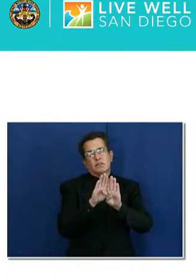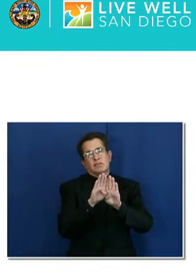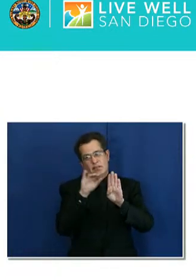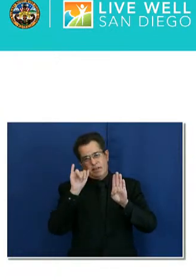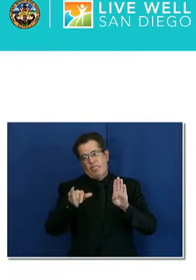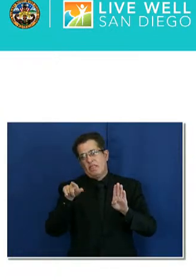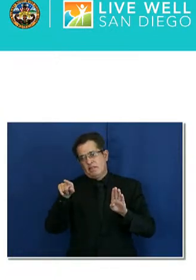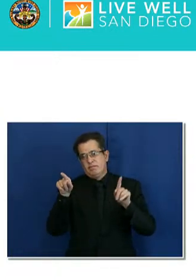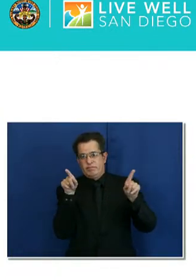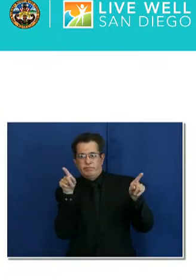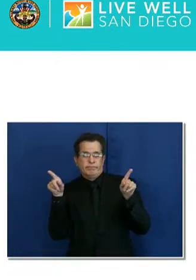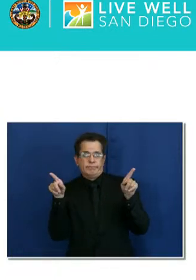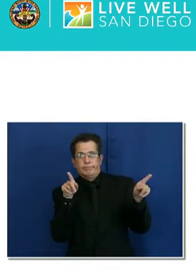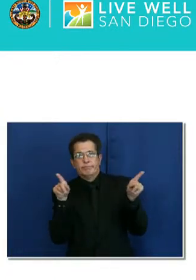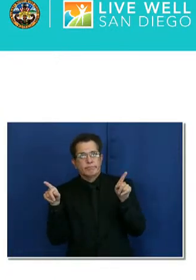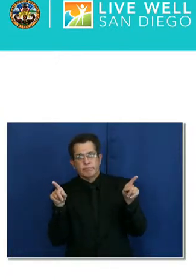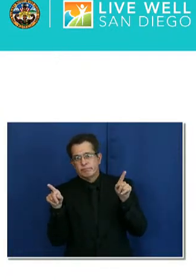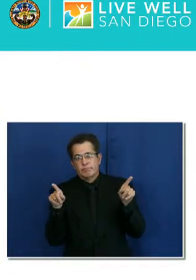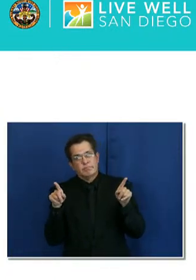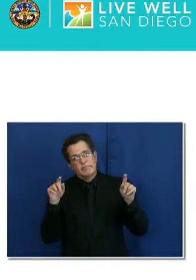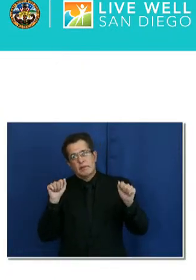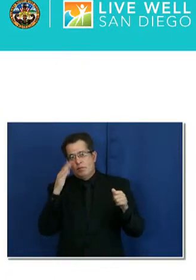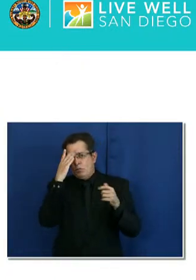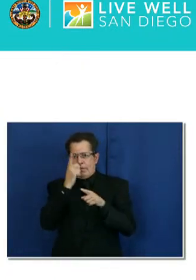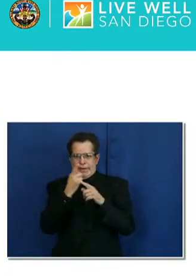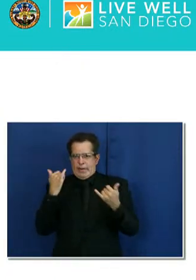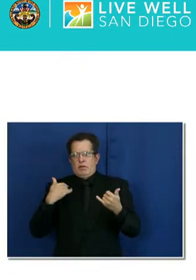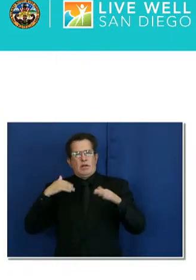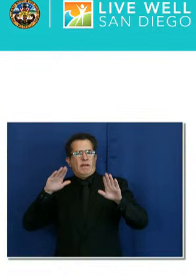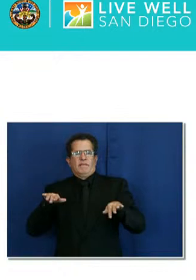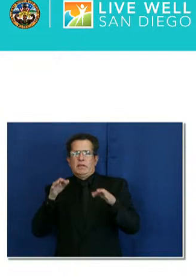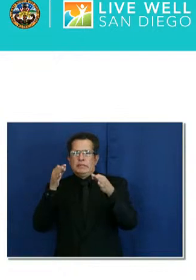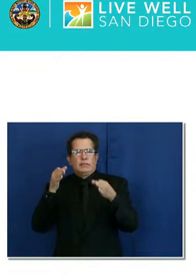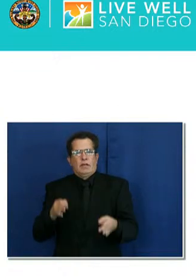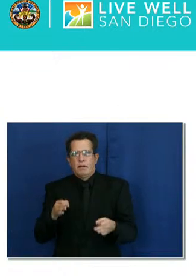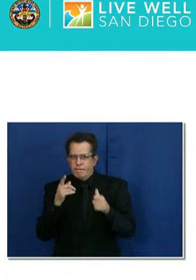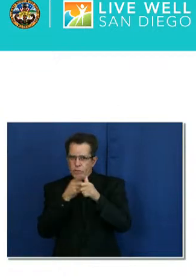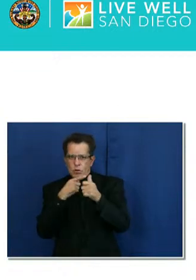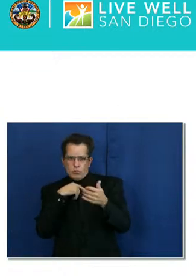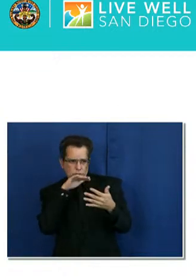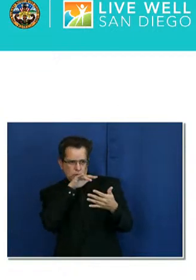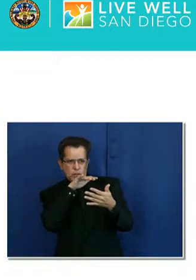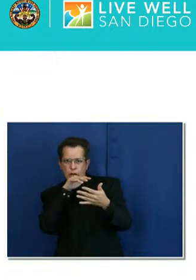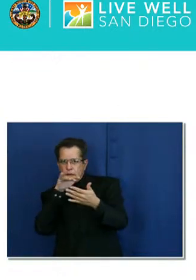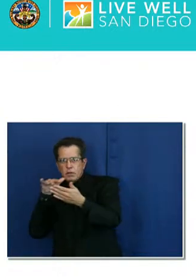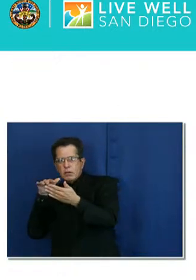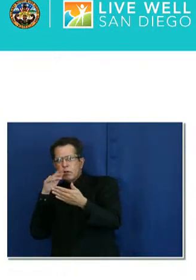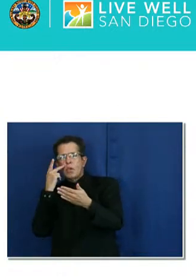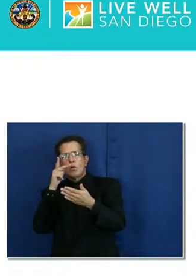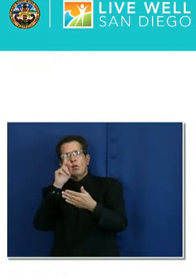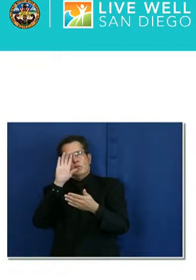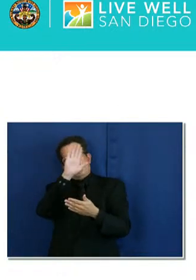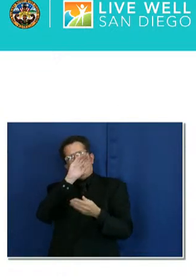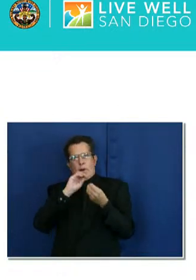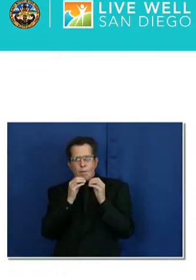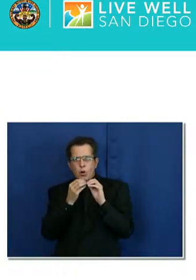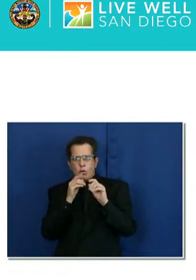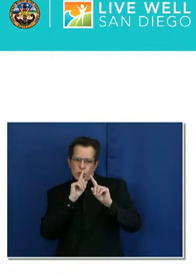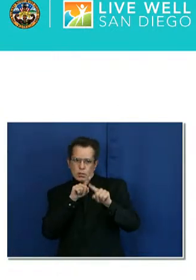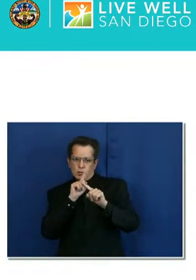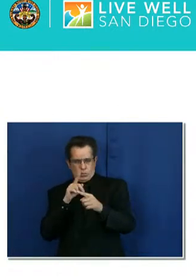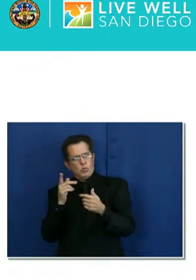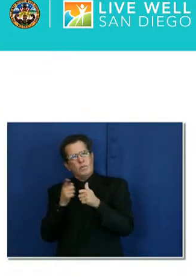know, we're not counting anything out yet until we continue to analyze the data, and